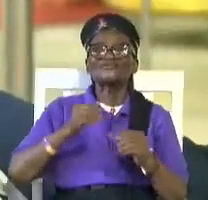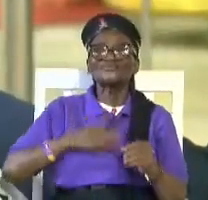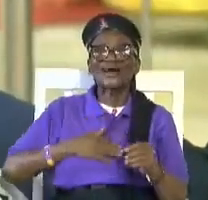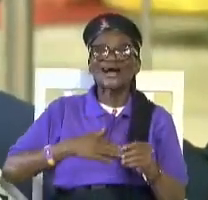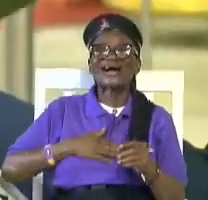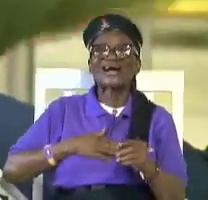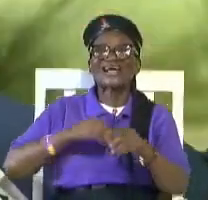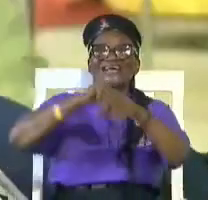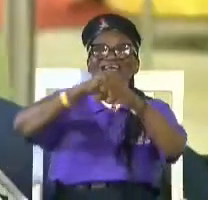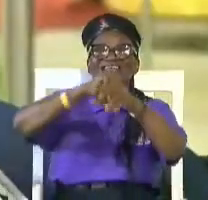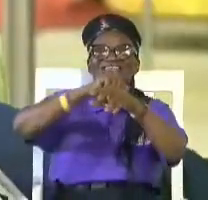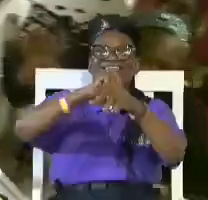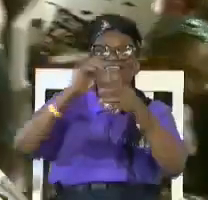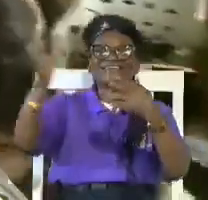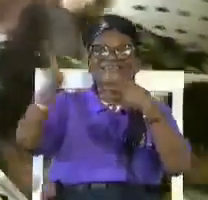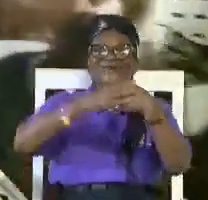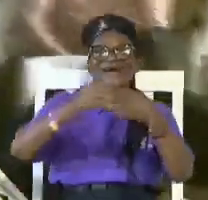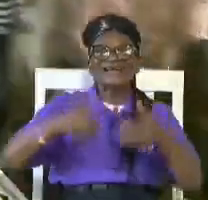hallelujah!